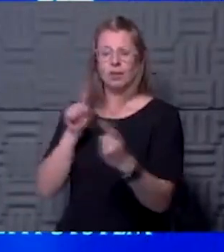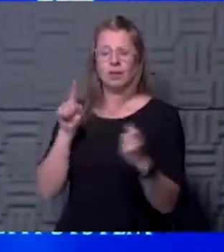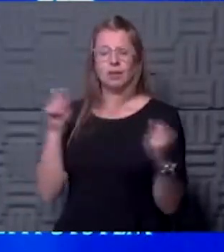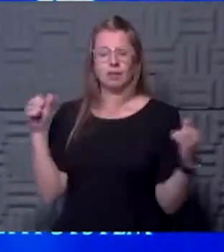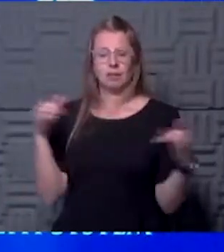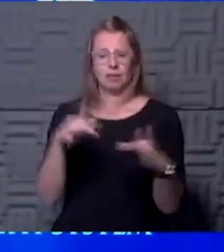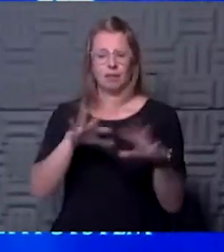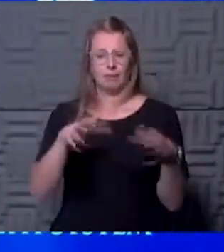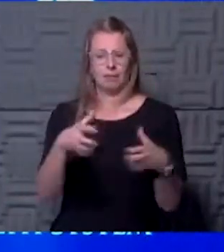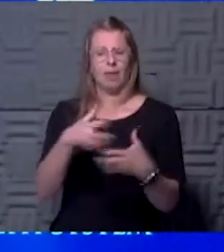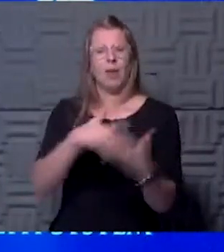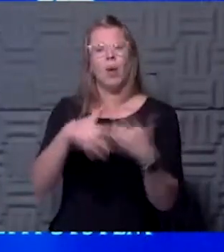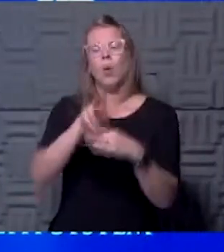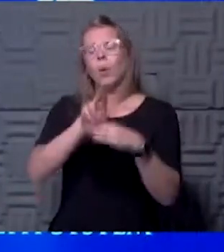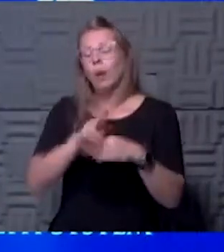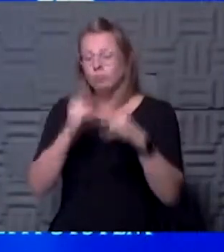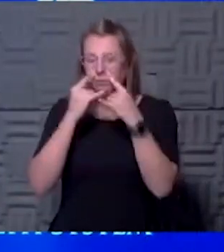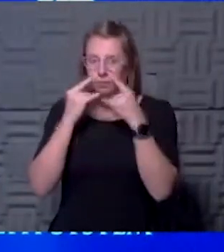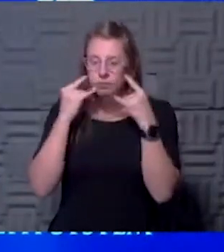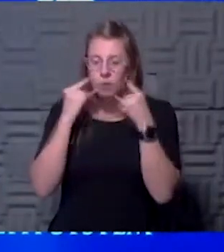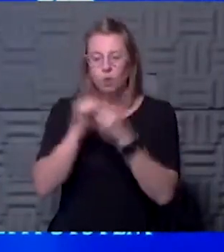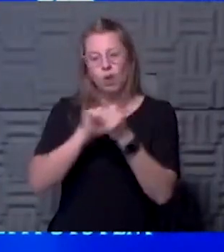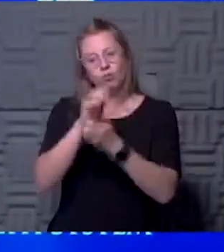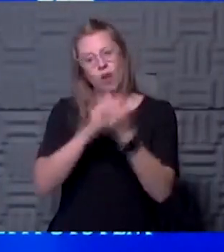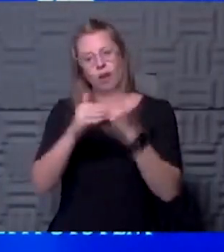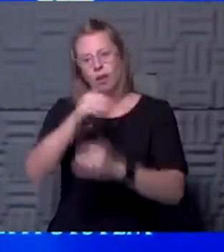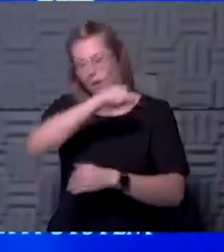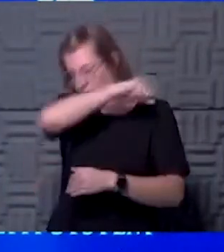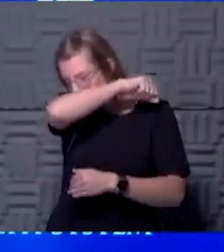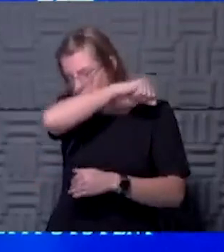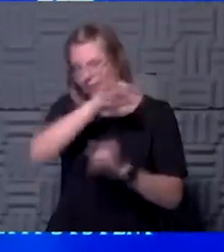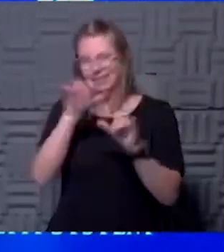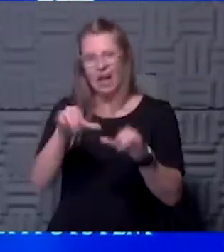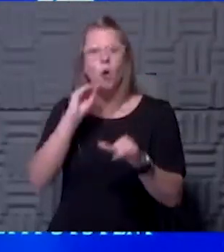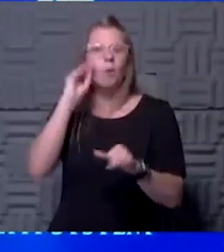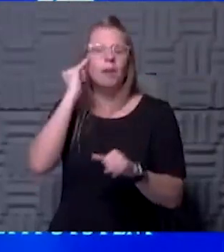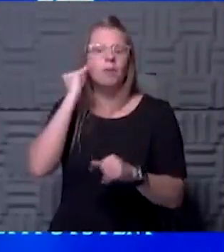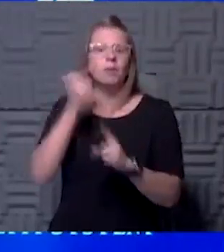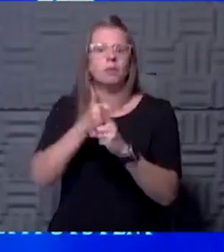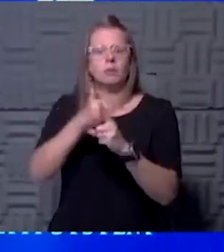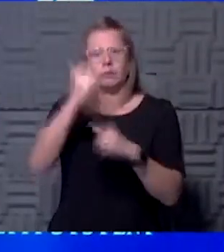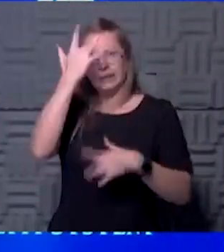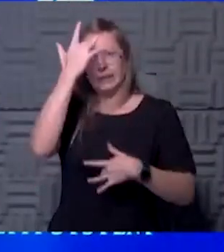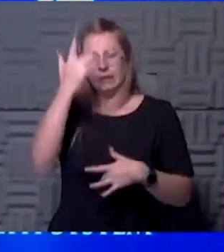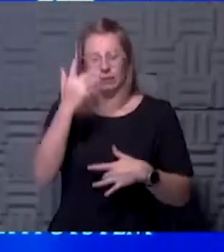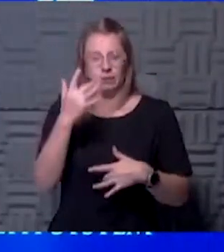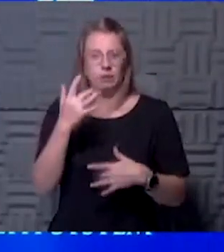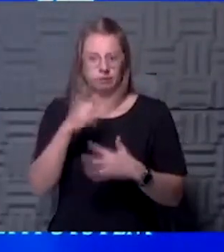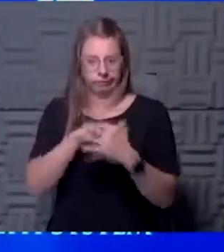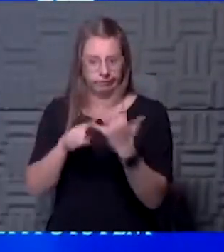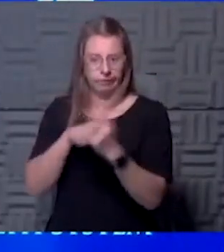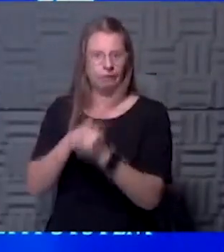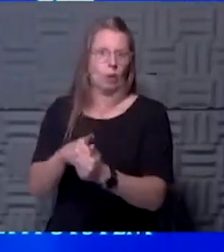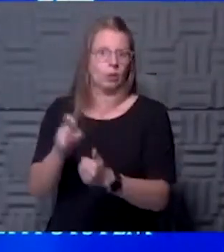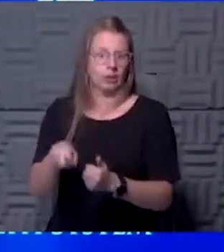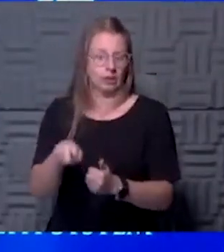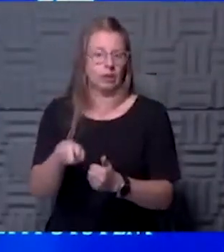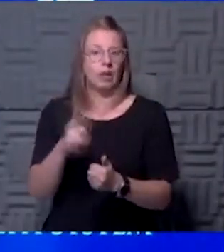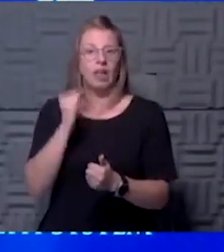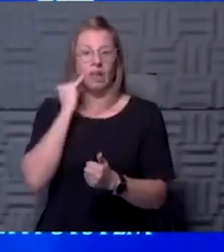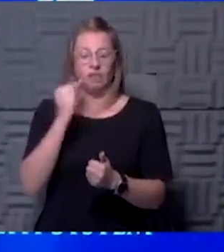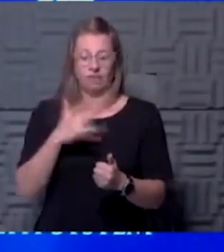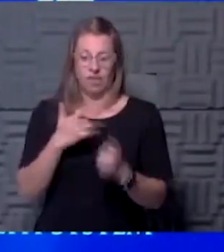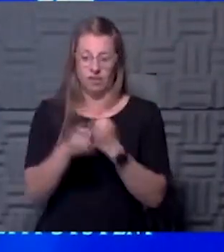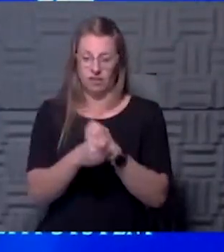gosh darn, wearing the mask, washing your hands, coughing your elbow, staying home when you're sick. I think those are the key things. And if you do feel